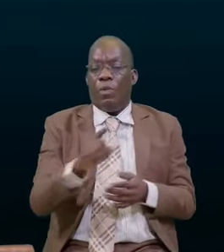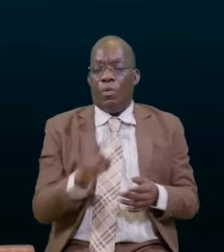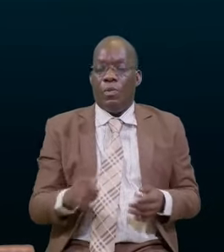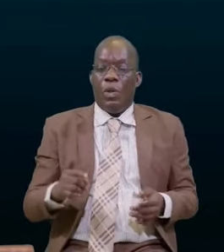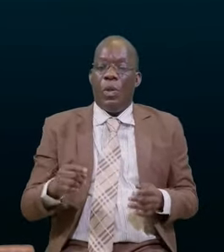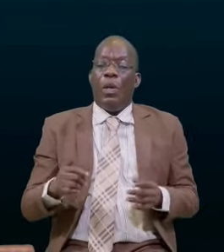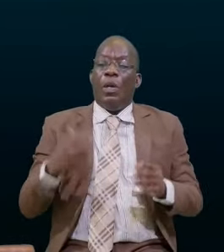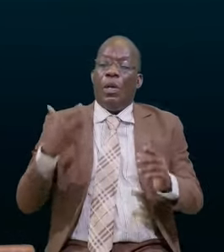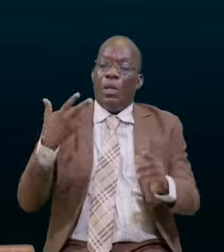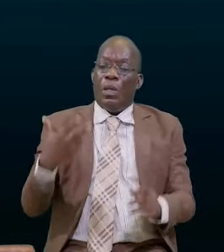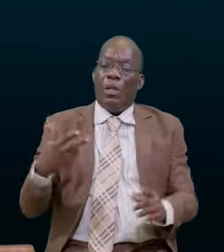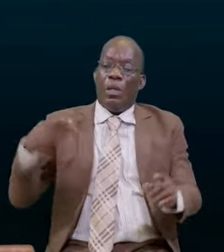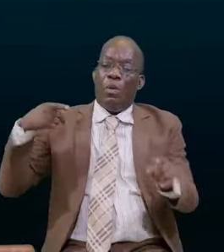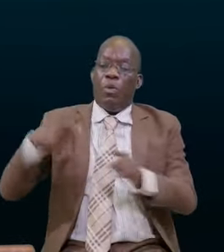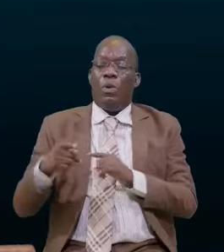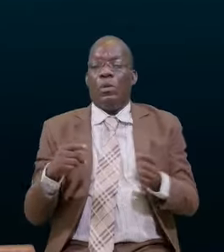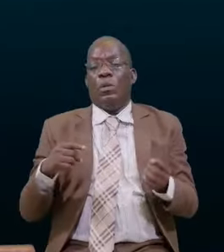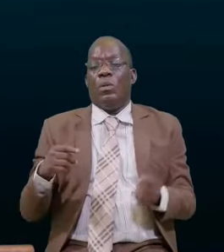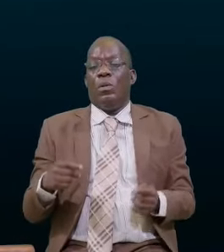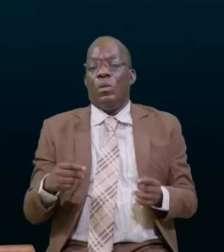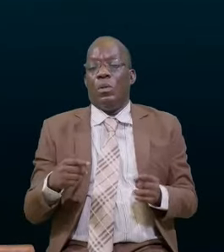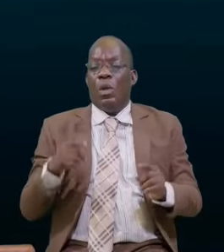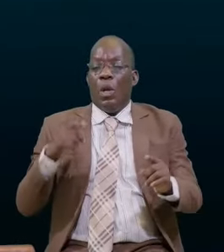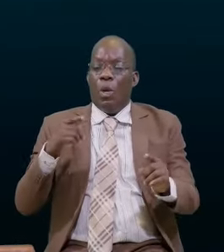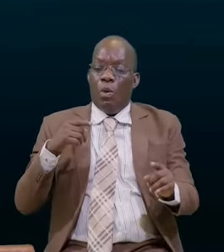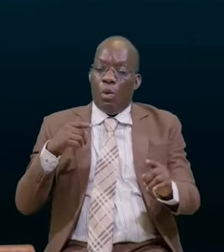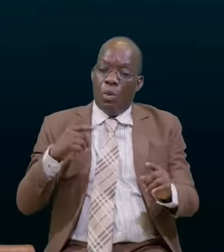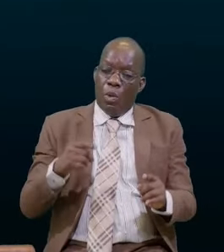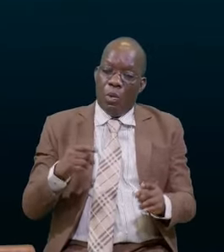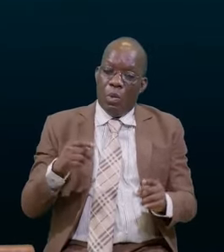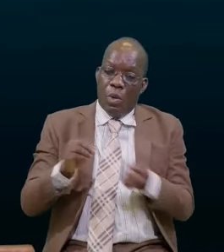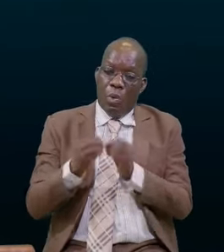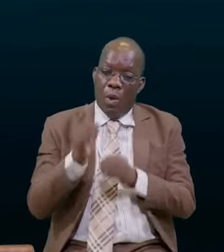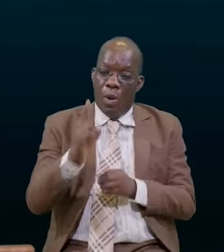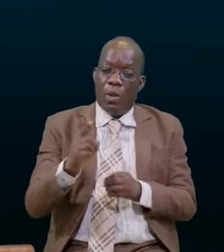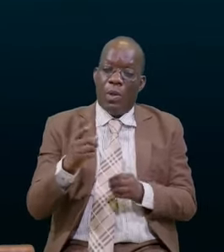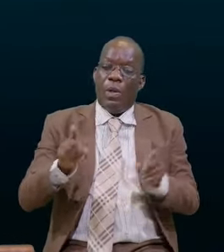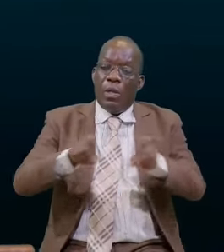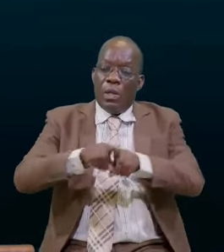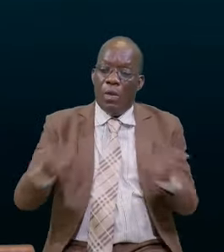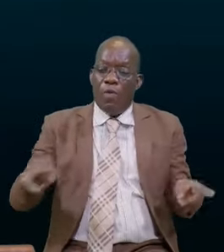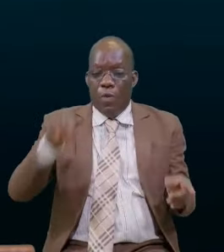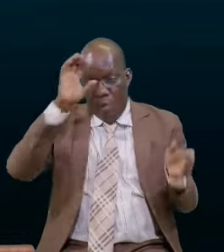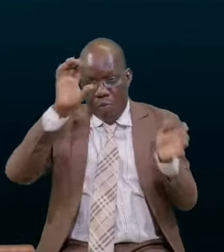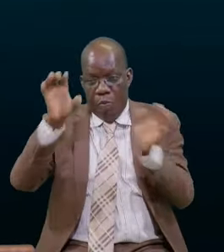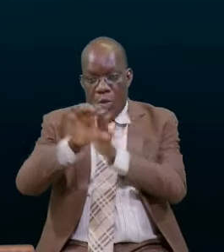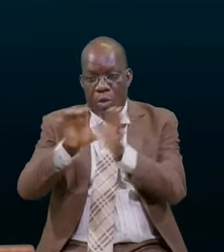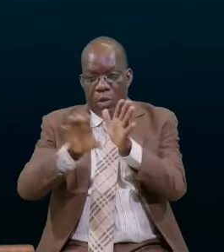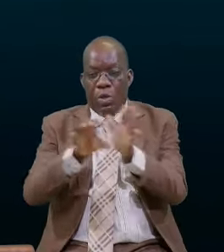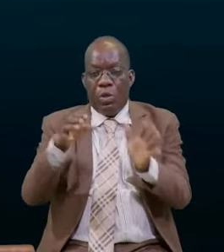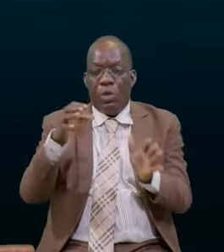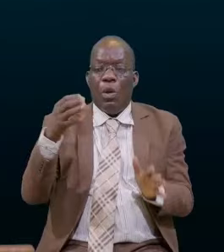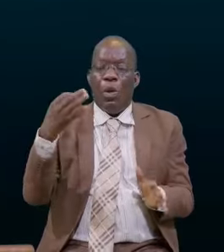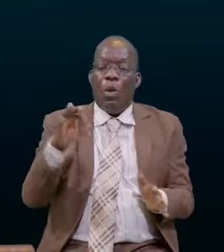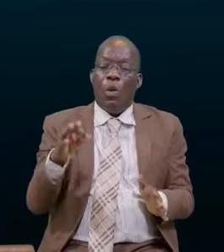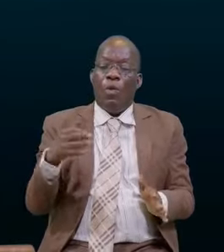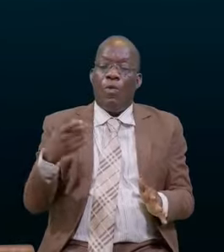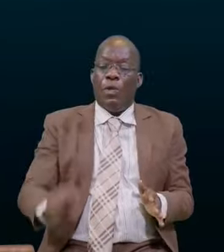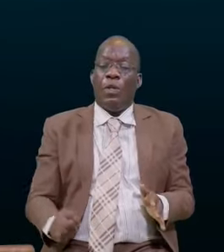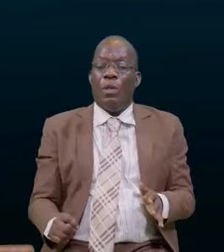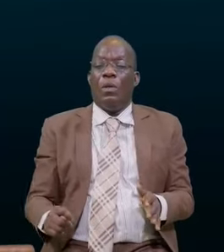one diverse portraits of the little foxes diverse portraits